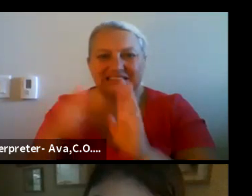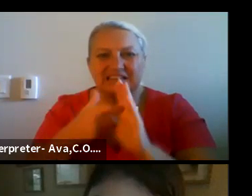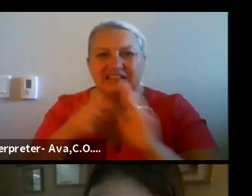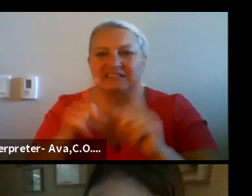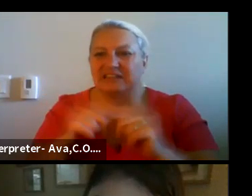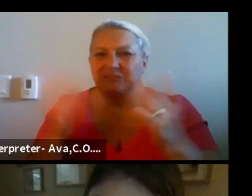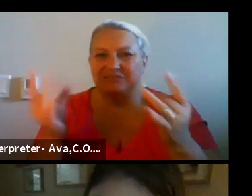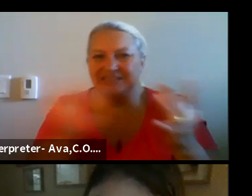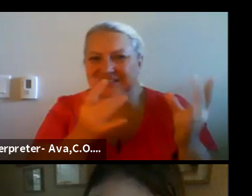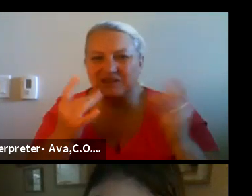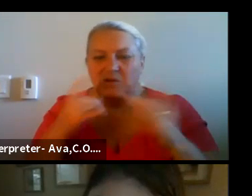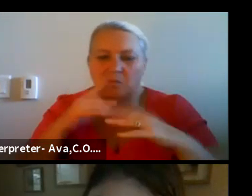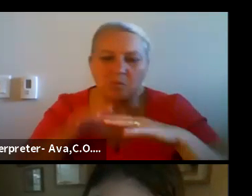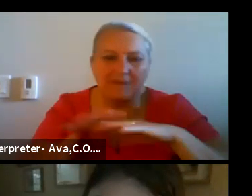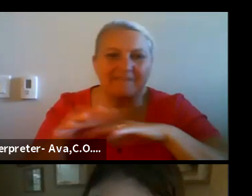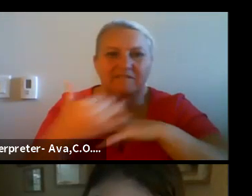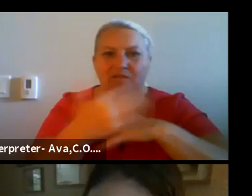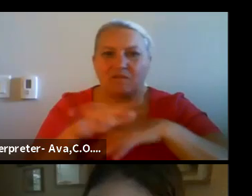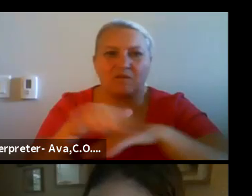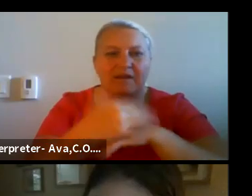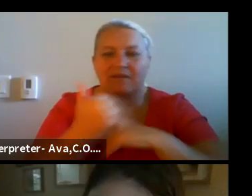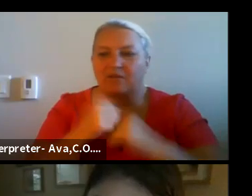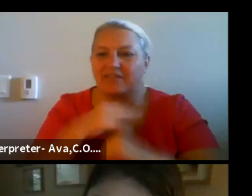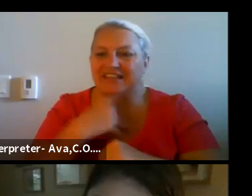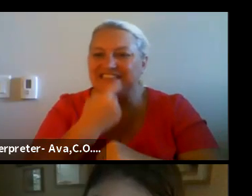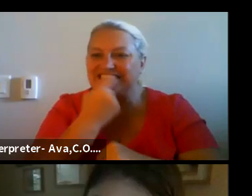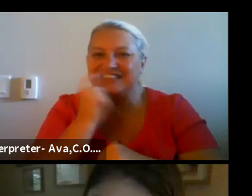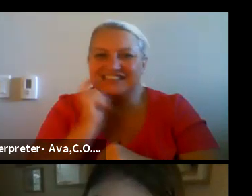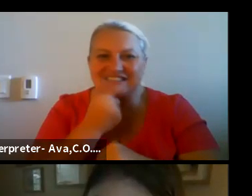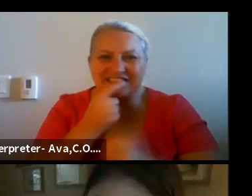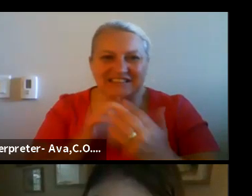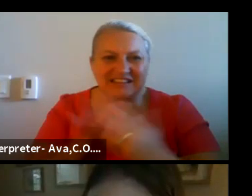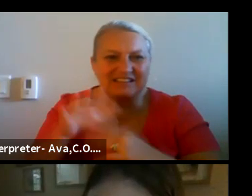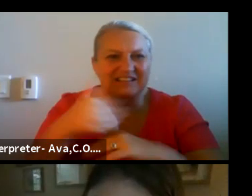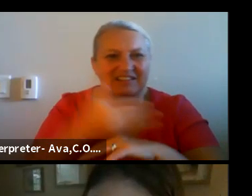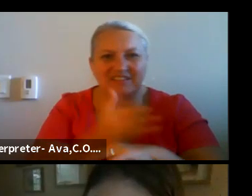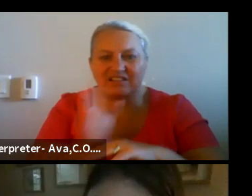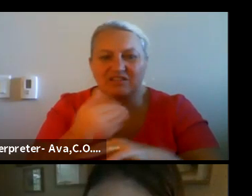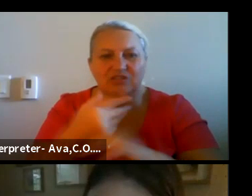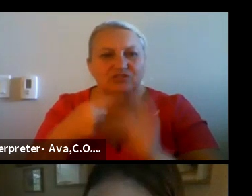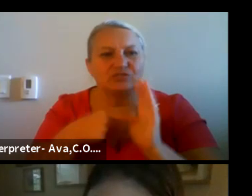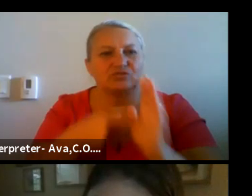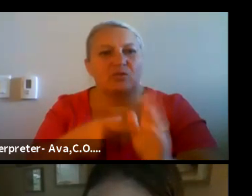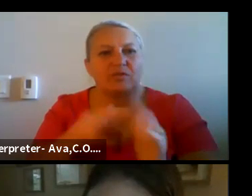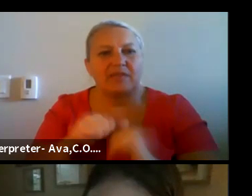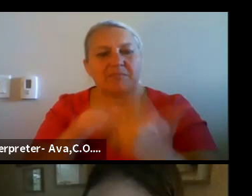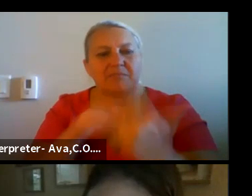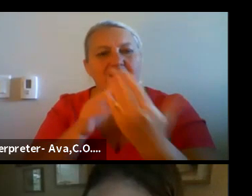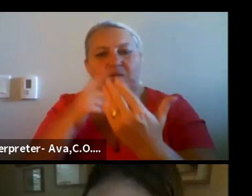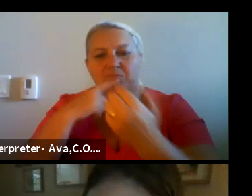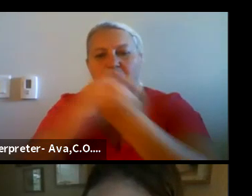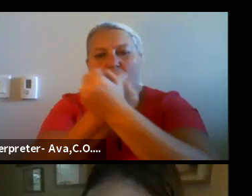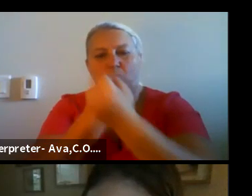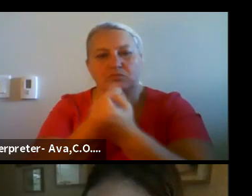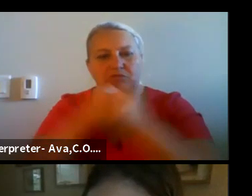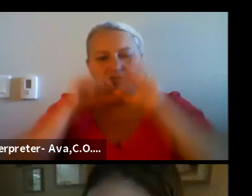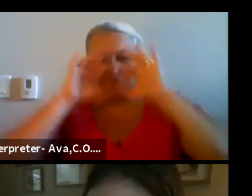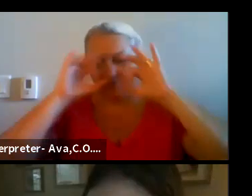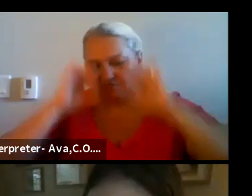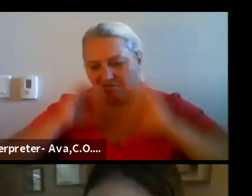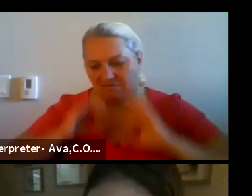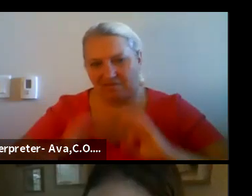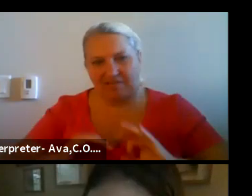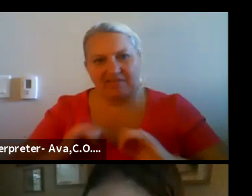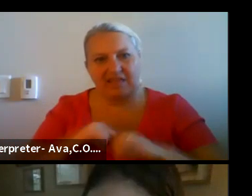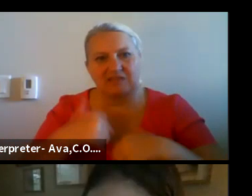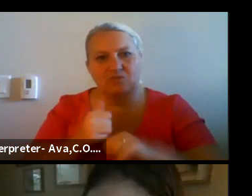gossamer weaving its way around my teeth, splaying and twisting an undesired mirror, the bones of the structure that hold us in,